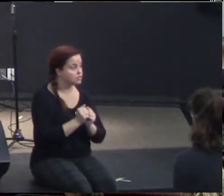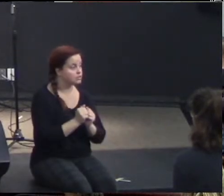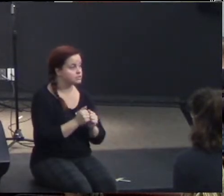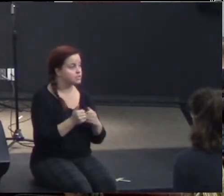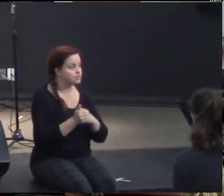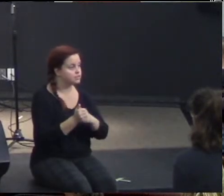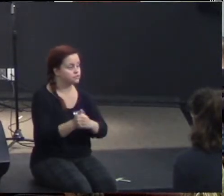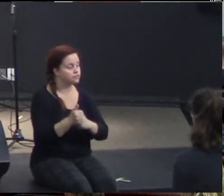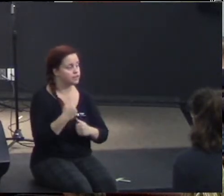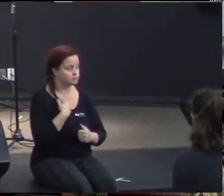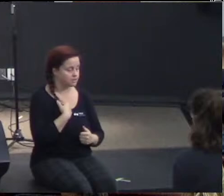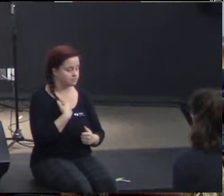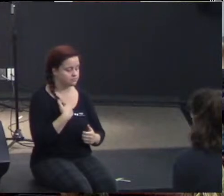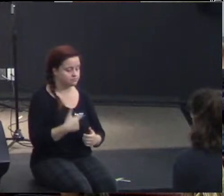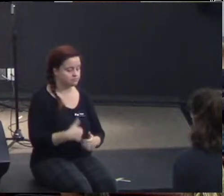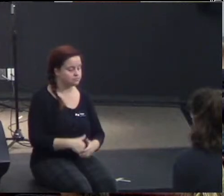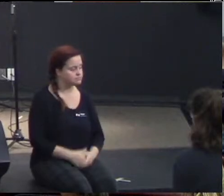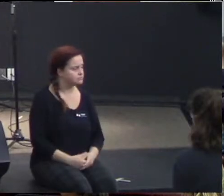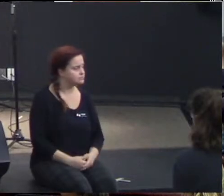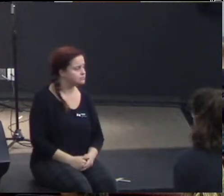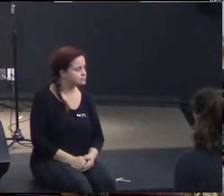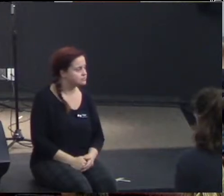Woo!